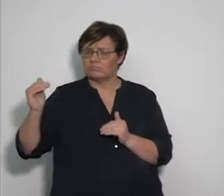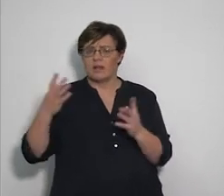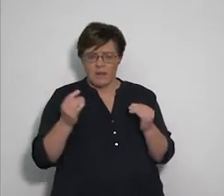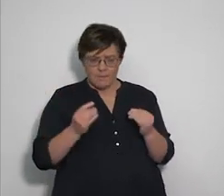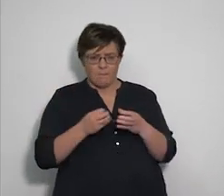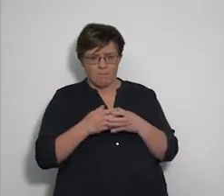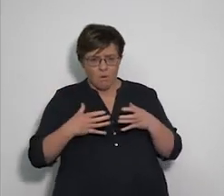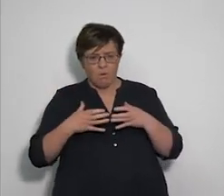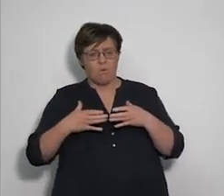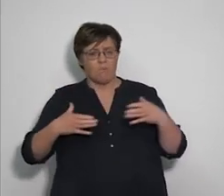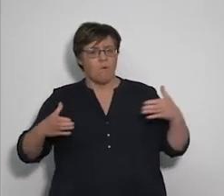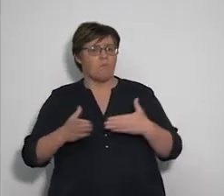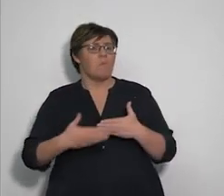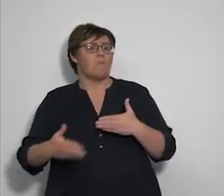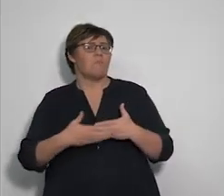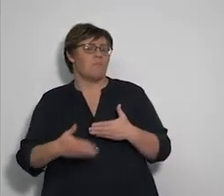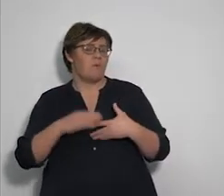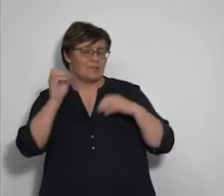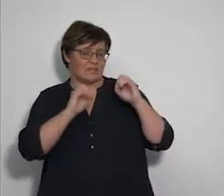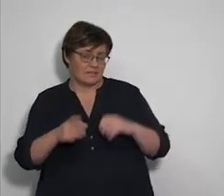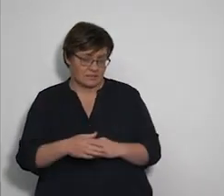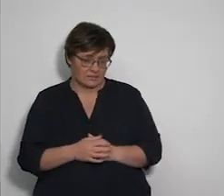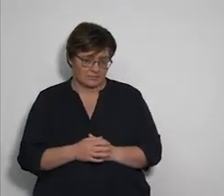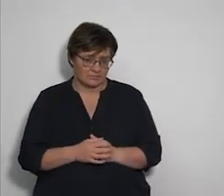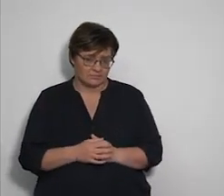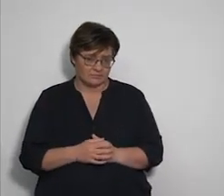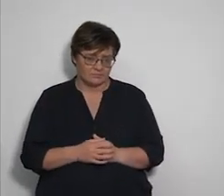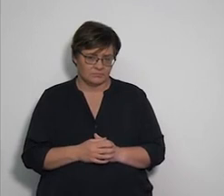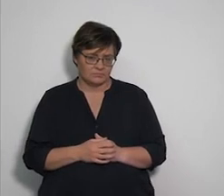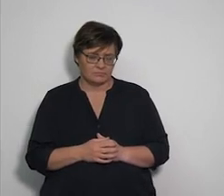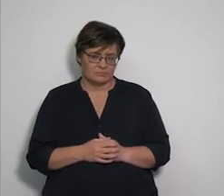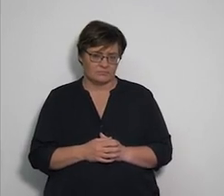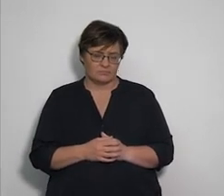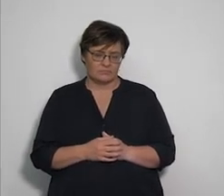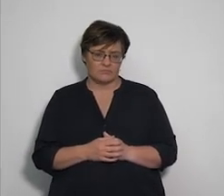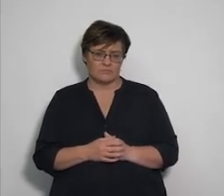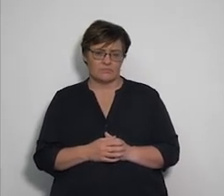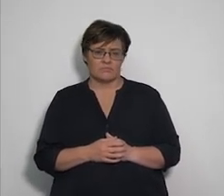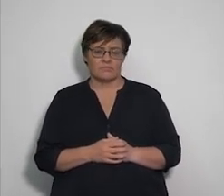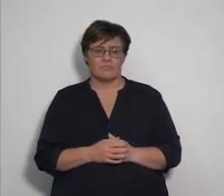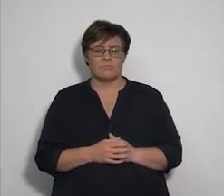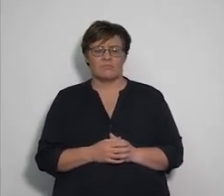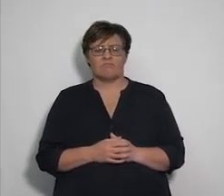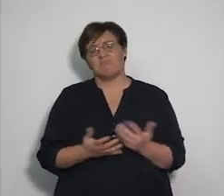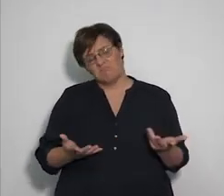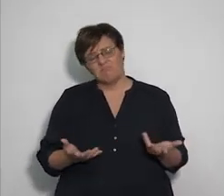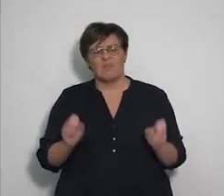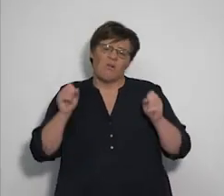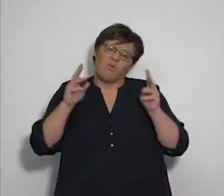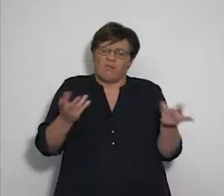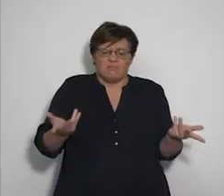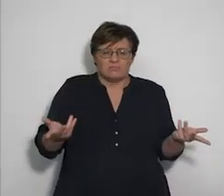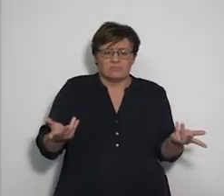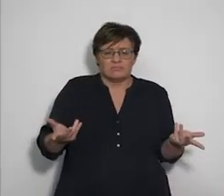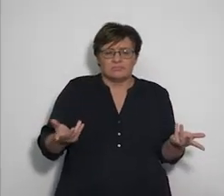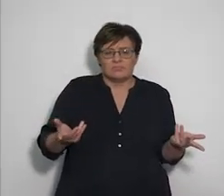our numbers of the yeast cells are increasing as well. Now, that's all